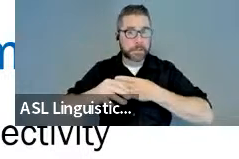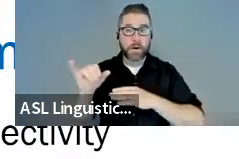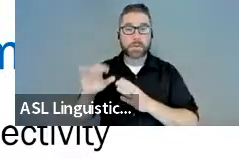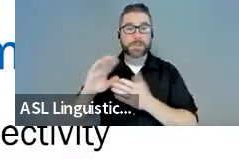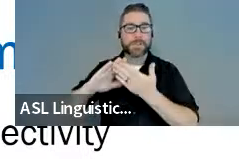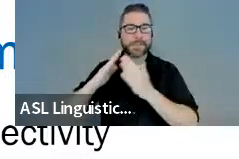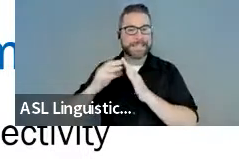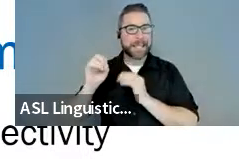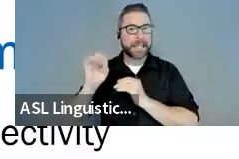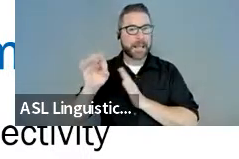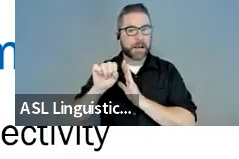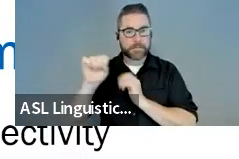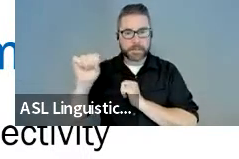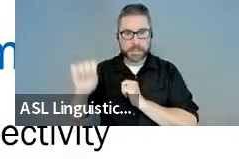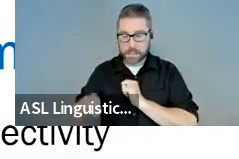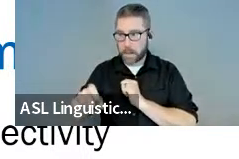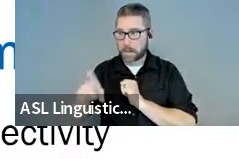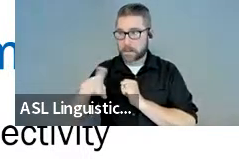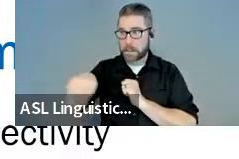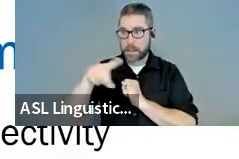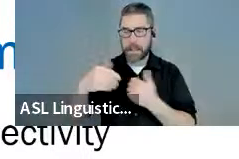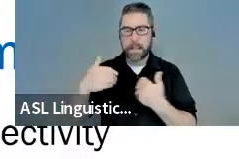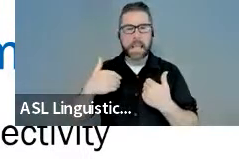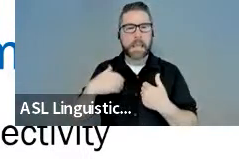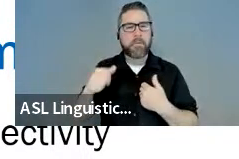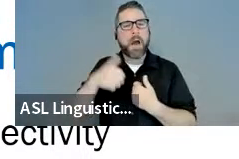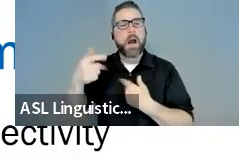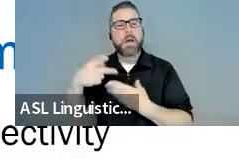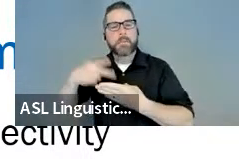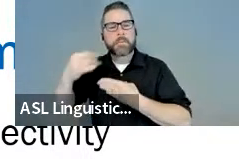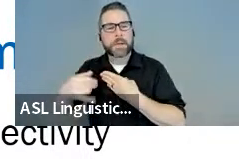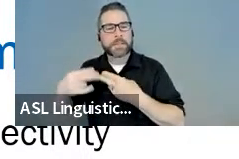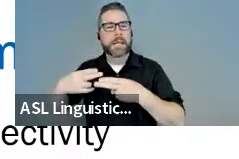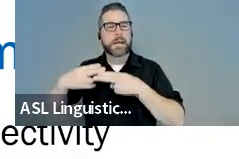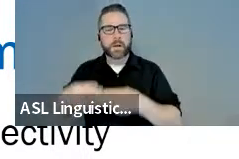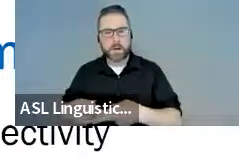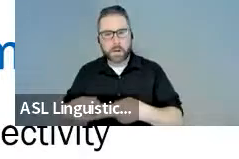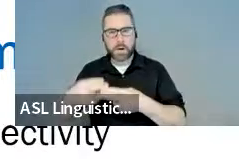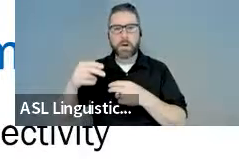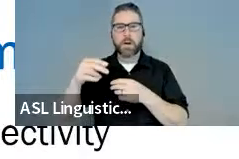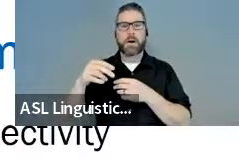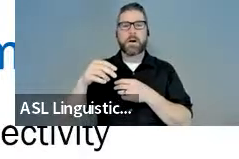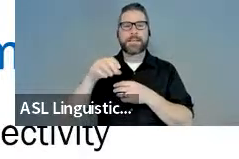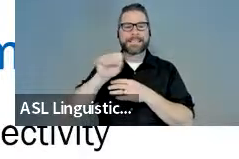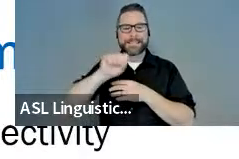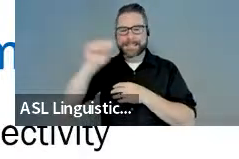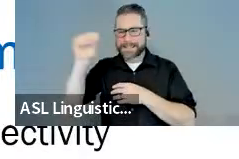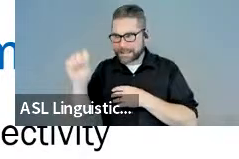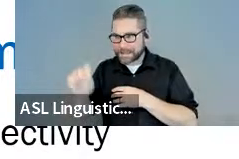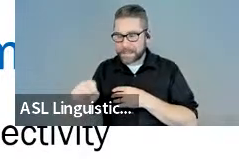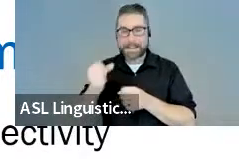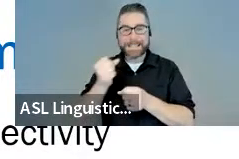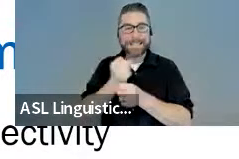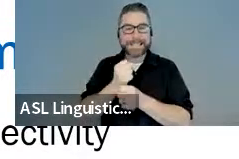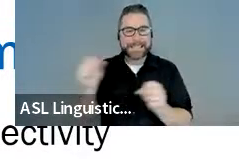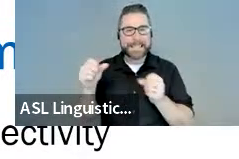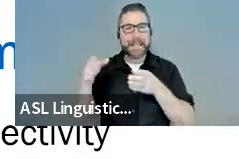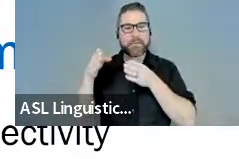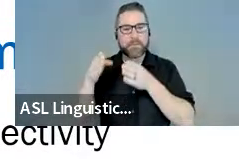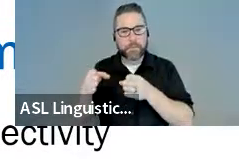they have called Stockton Safe Routes to School Safety and Connectivity Improvements Project. That is not a short